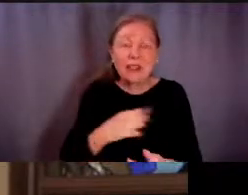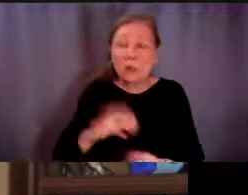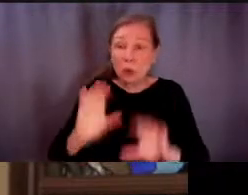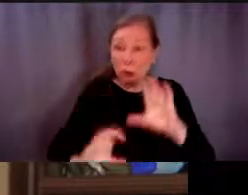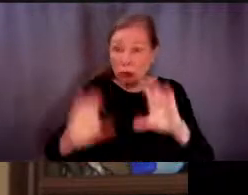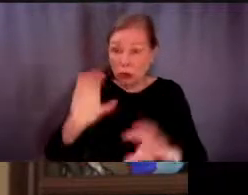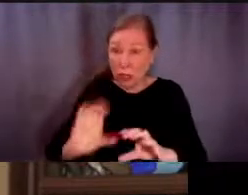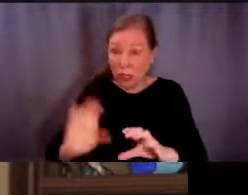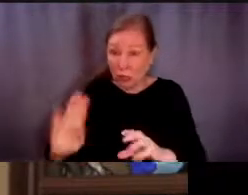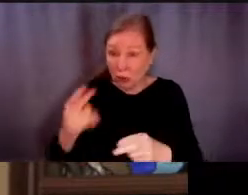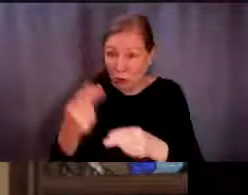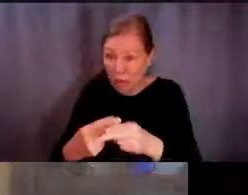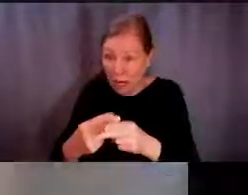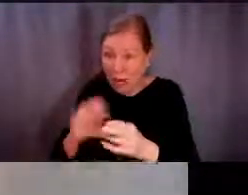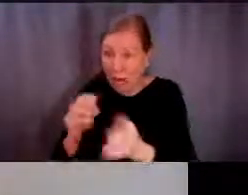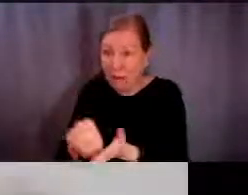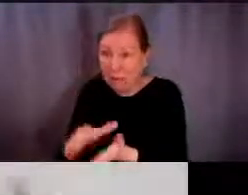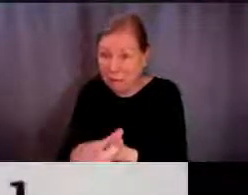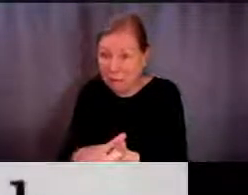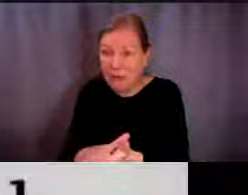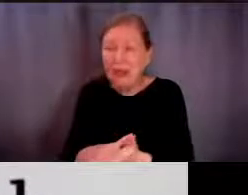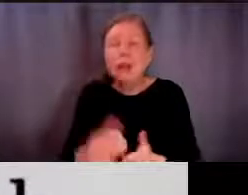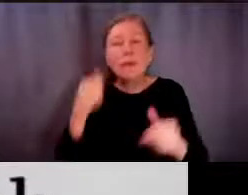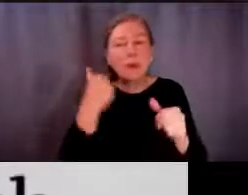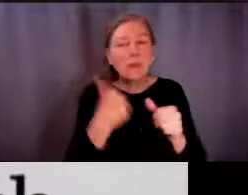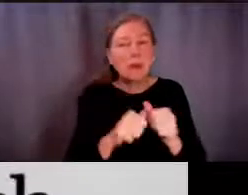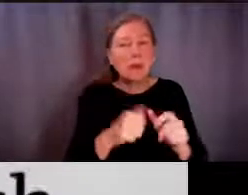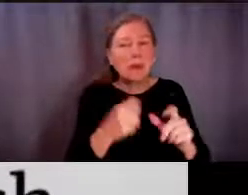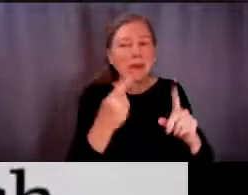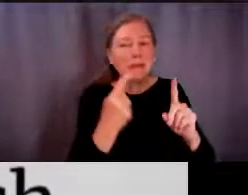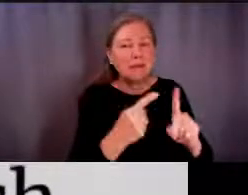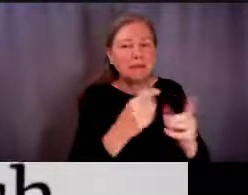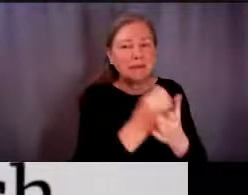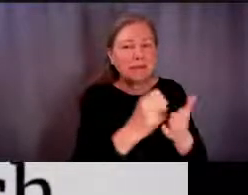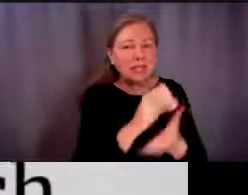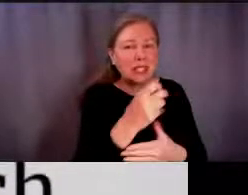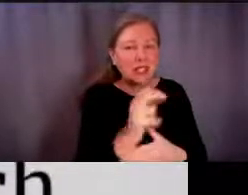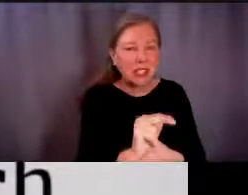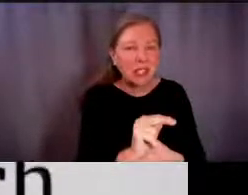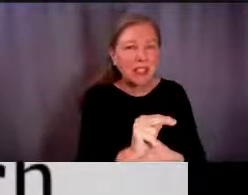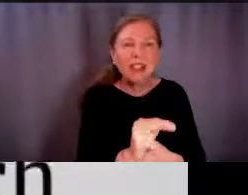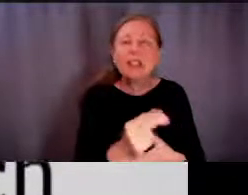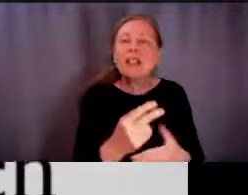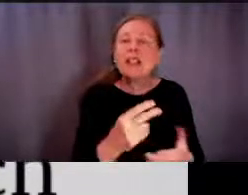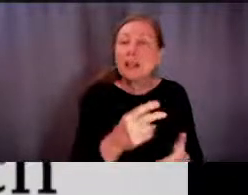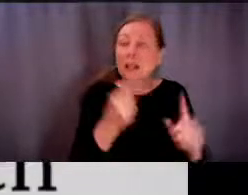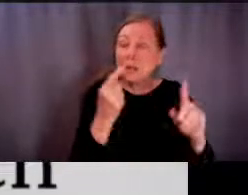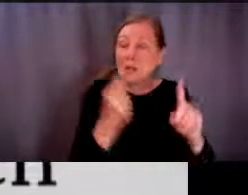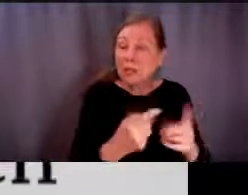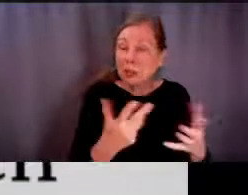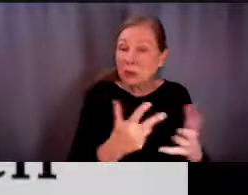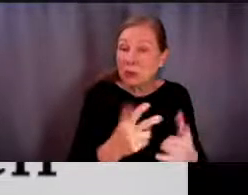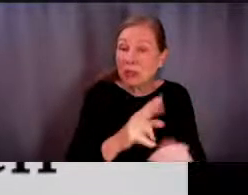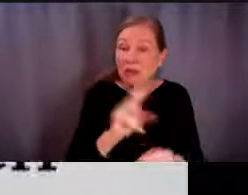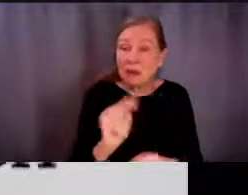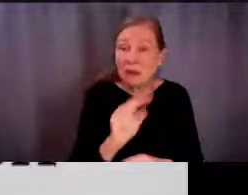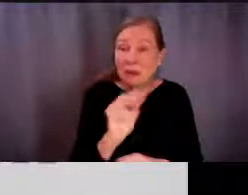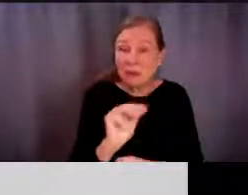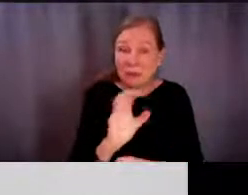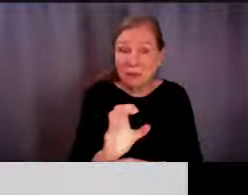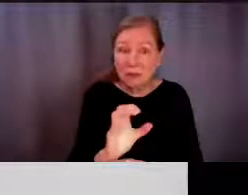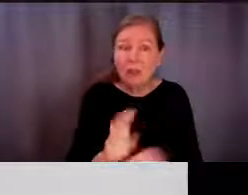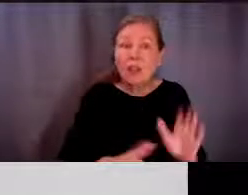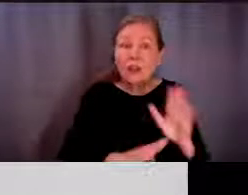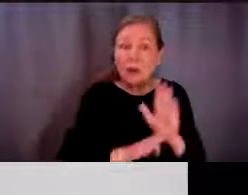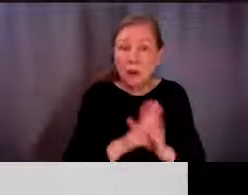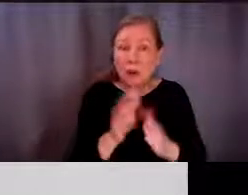remember the mission of St. John. The mission of St. John United Methodist Church is to grow disciples of